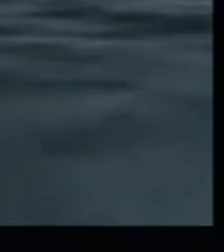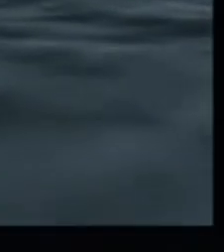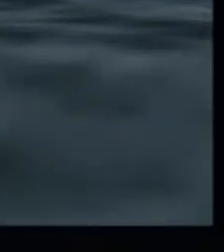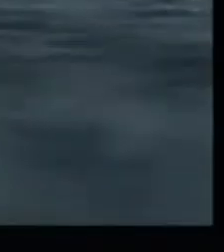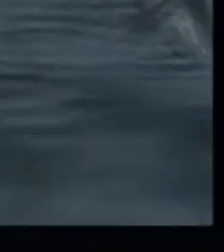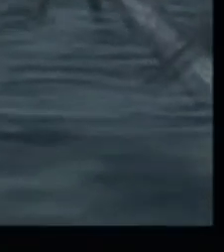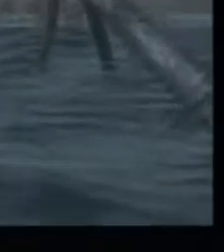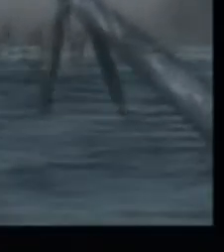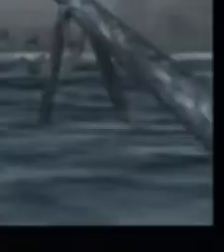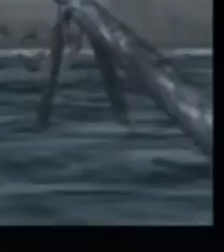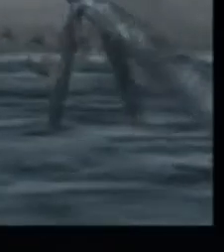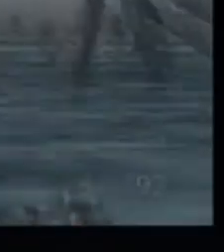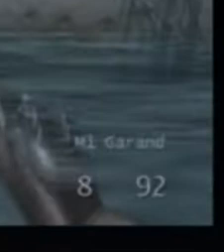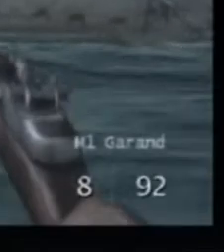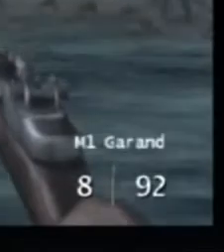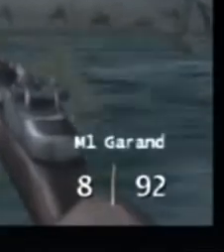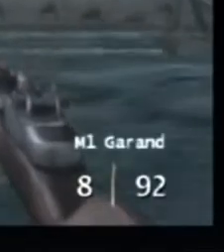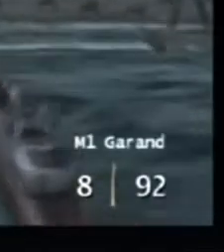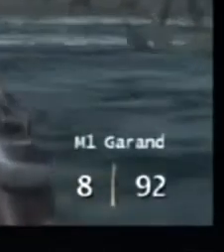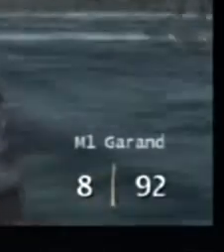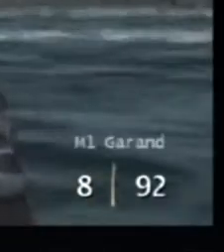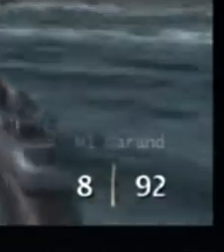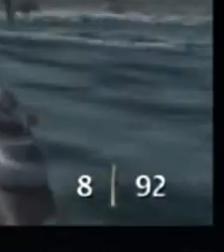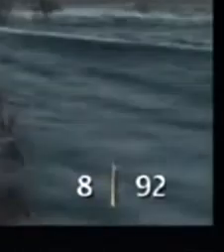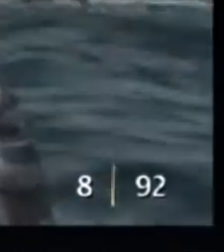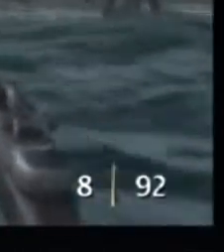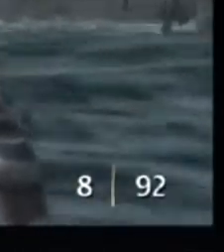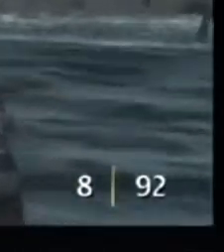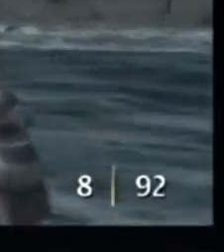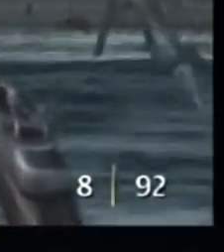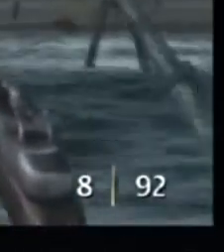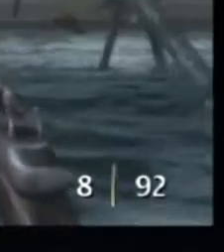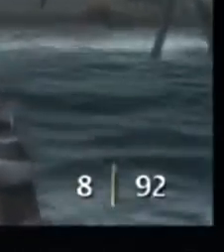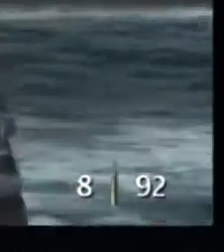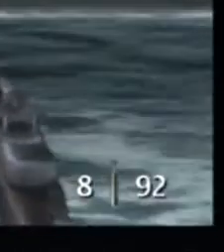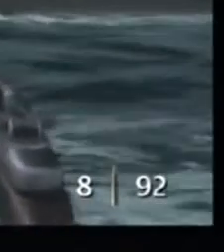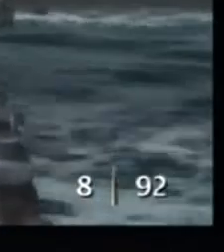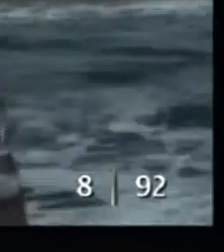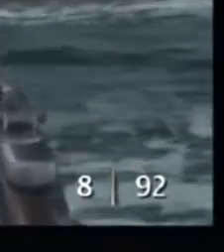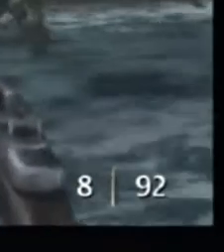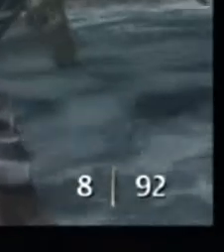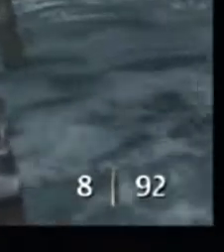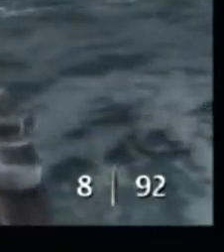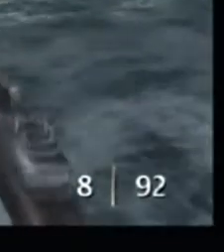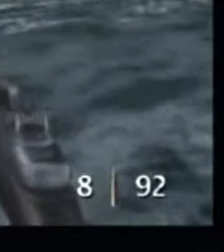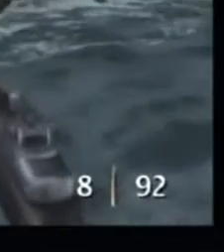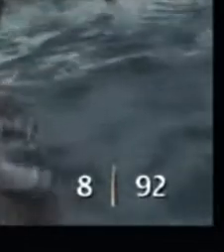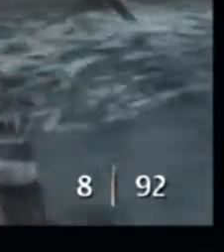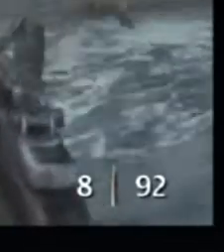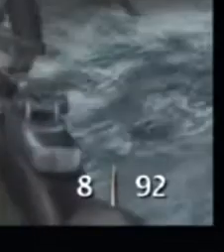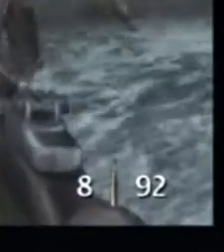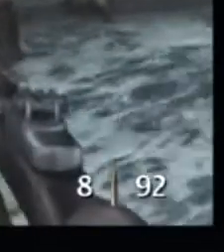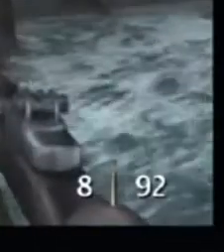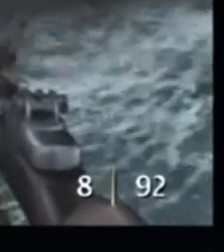The real trick with this is to listen to what's going on around you. There's a lot of shells going off, there's a lot of machine gun fire, and people do tend to